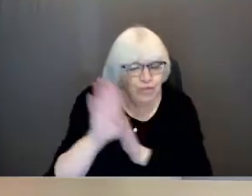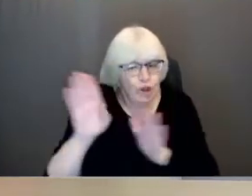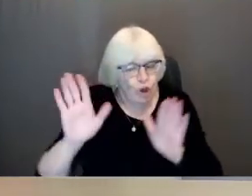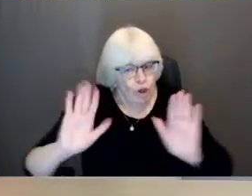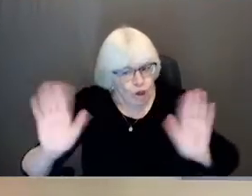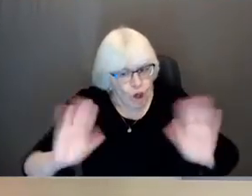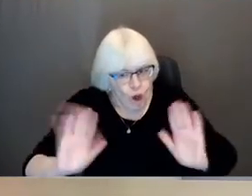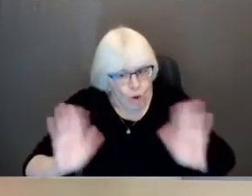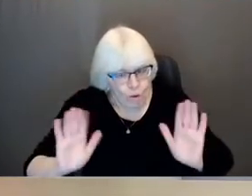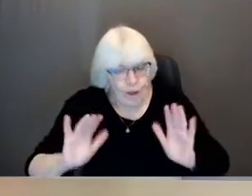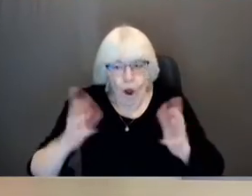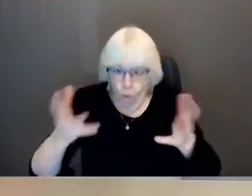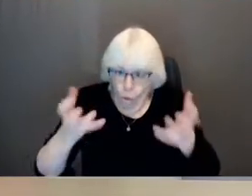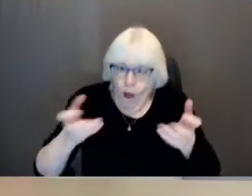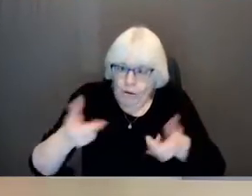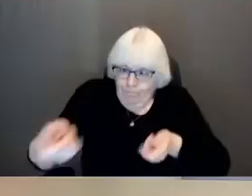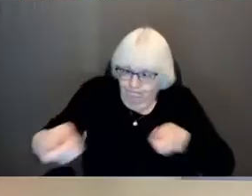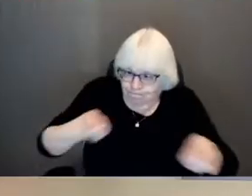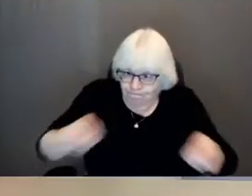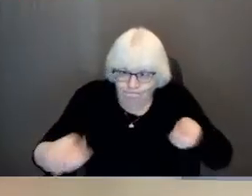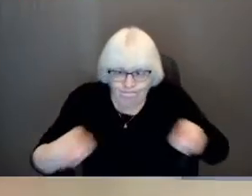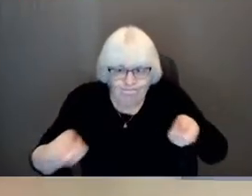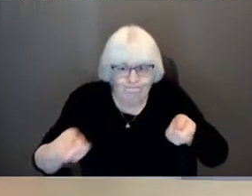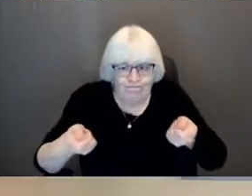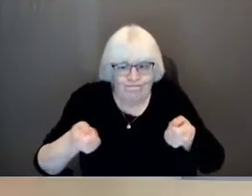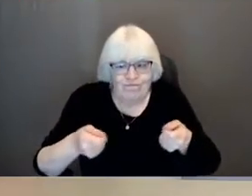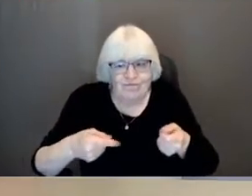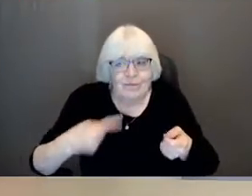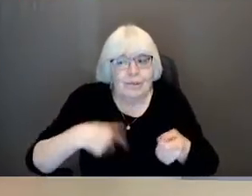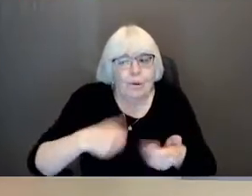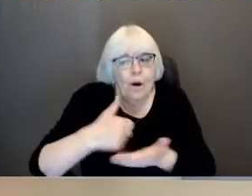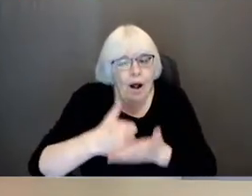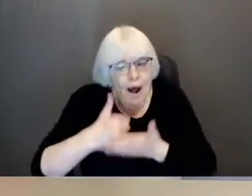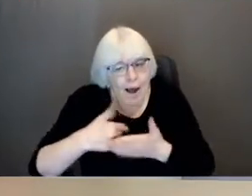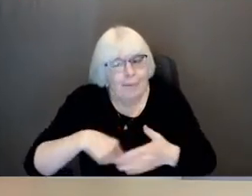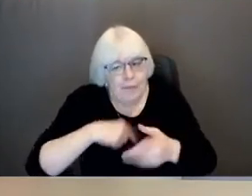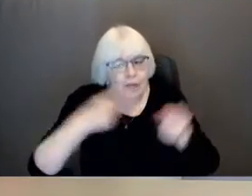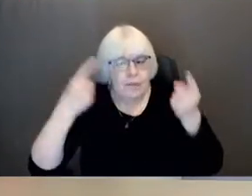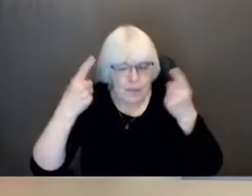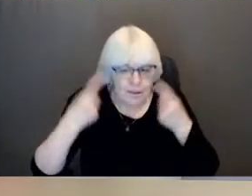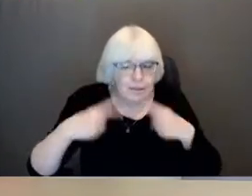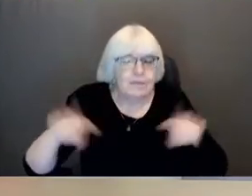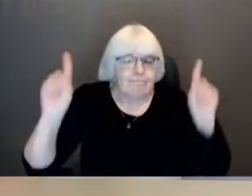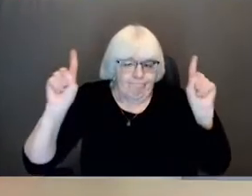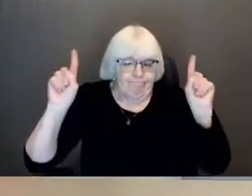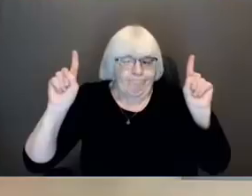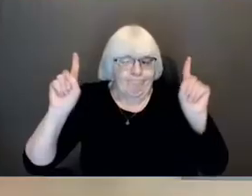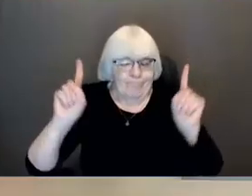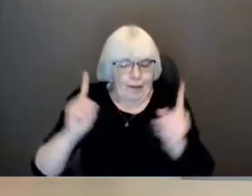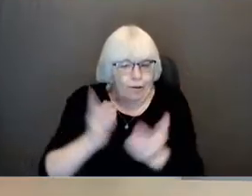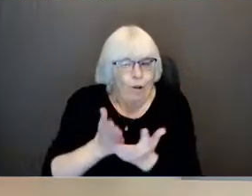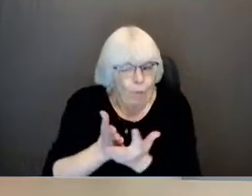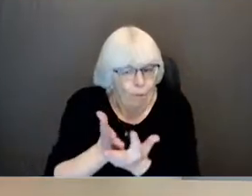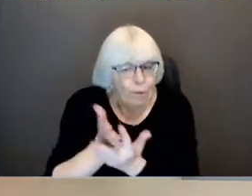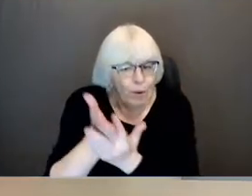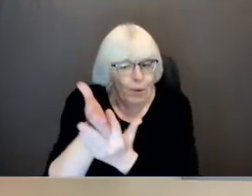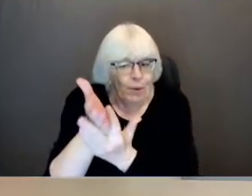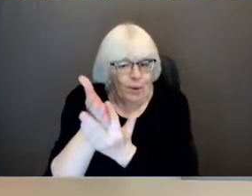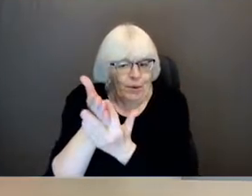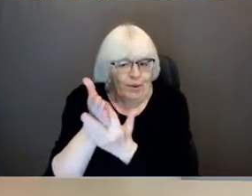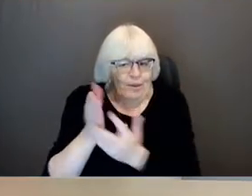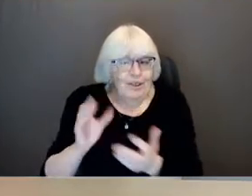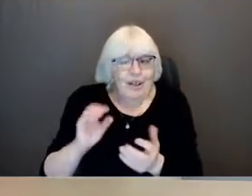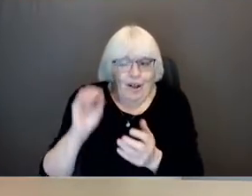out the other side of this wave. Thank you. Have a great afternoon. Thanks, Louise. Thank you. Sue Neepy, The